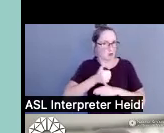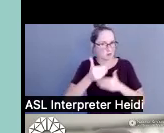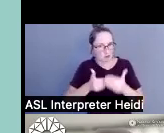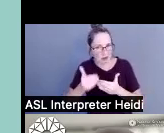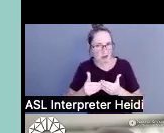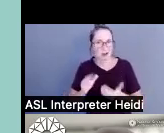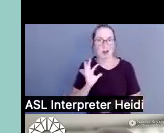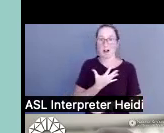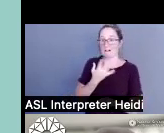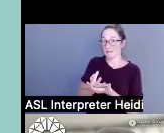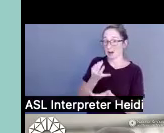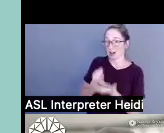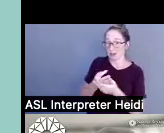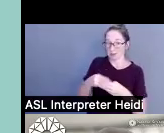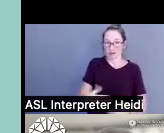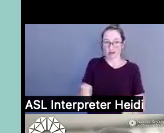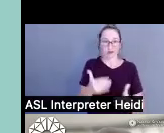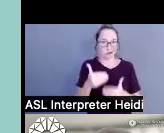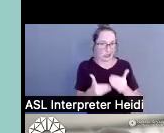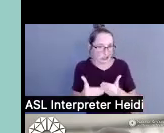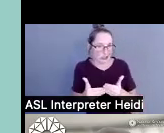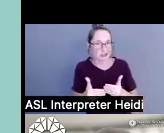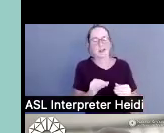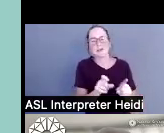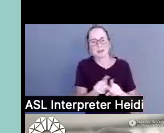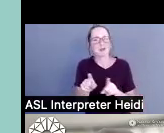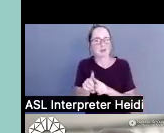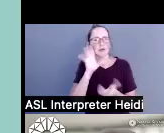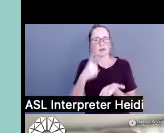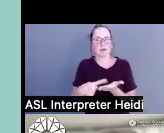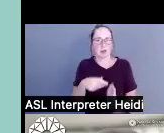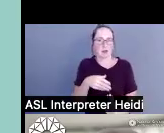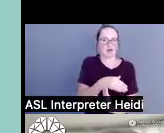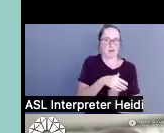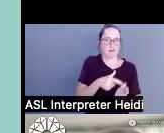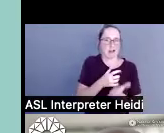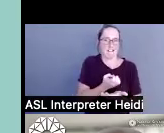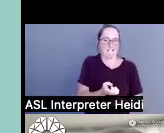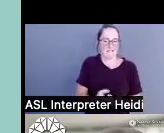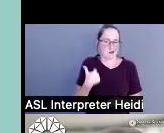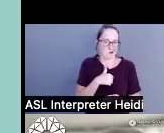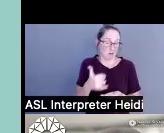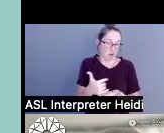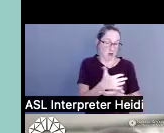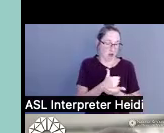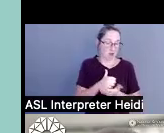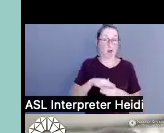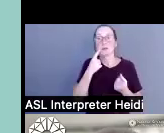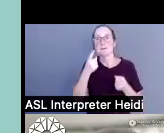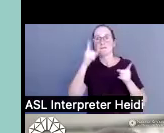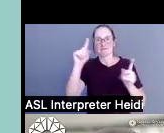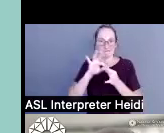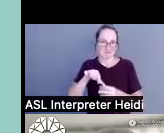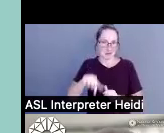process, our funding disbursement process, as well as the preliminary evidence that we gathered on the effectiveness of